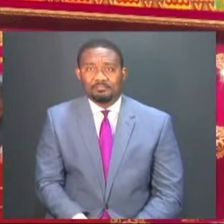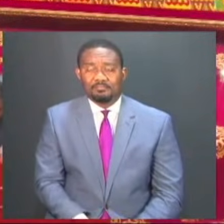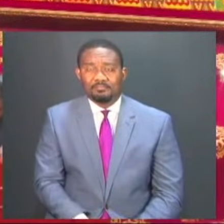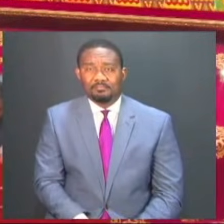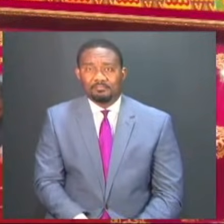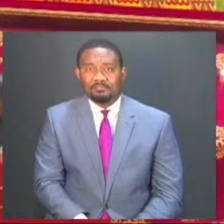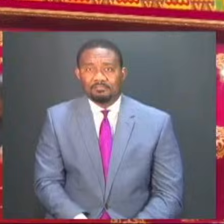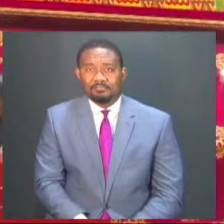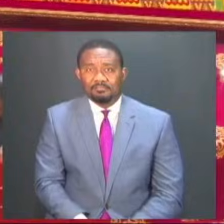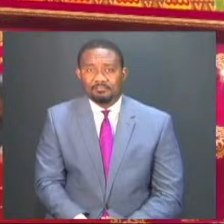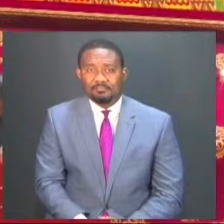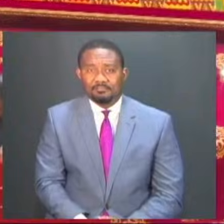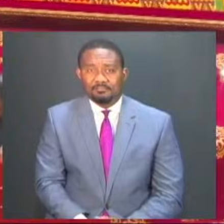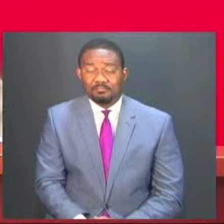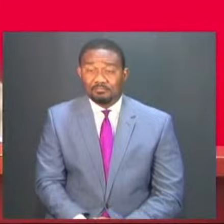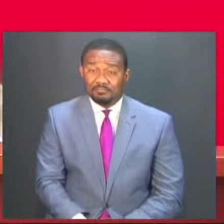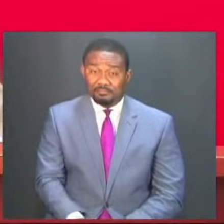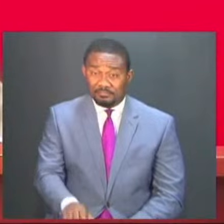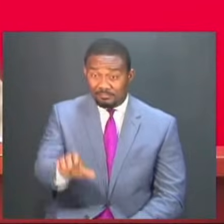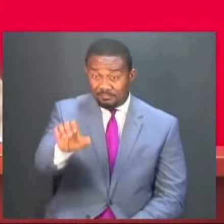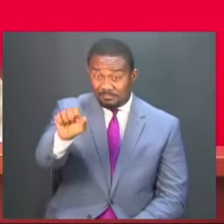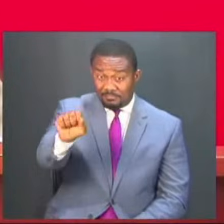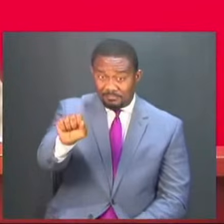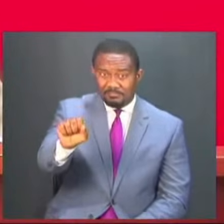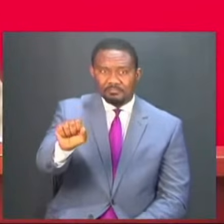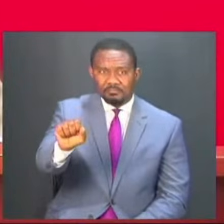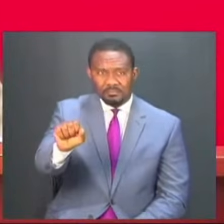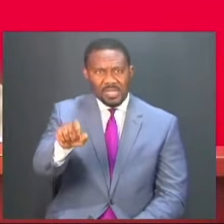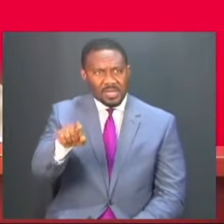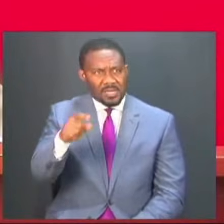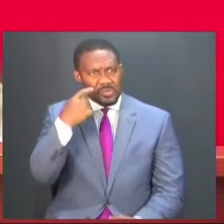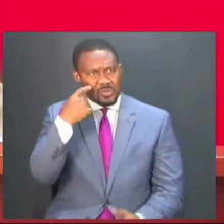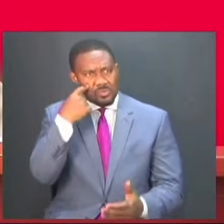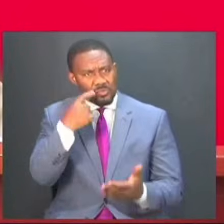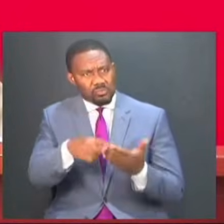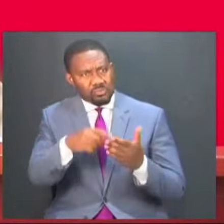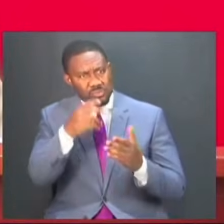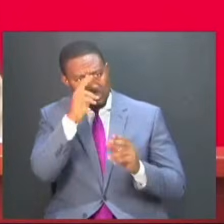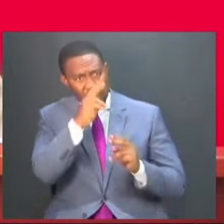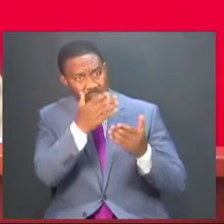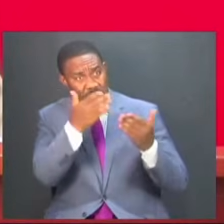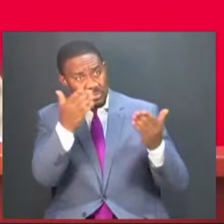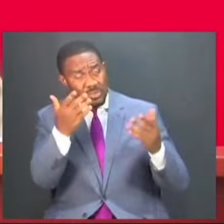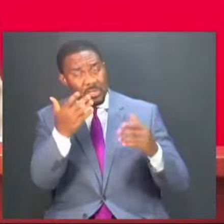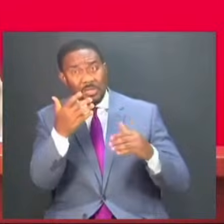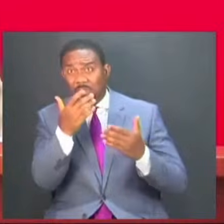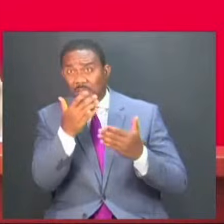Honourable Majority Leader, in the meantime, permit me to acknowledge the presence of